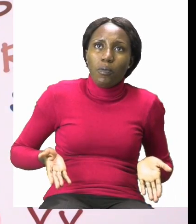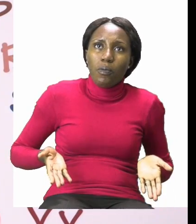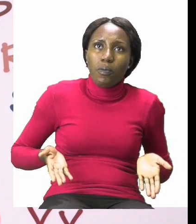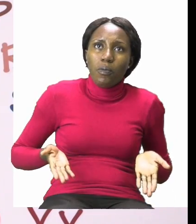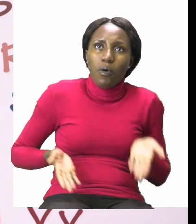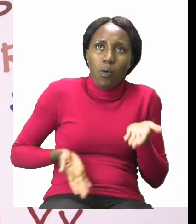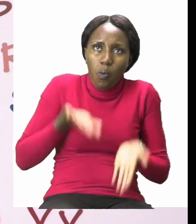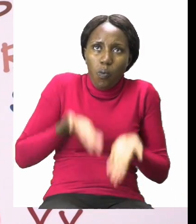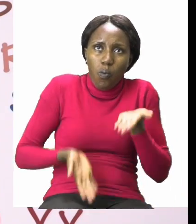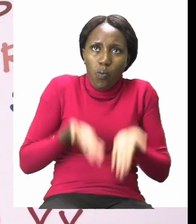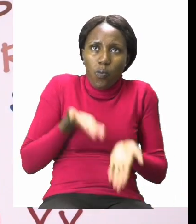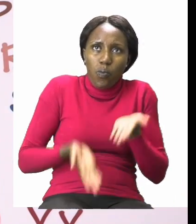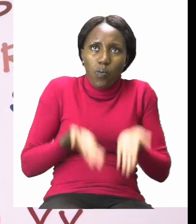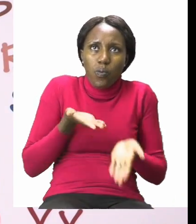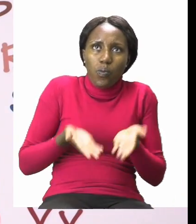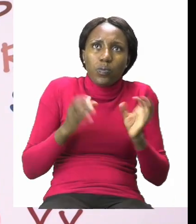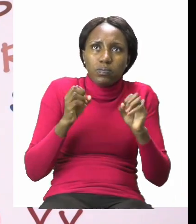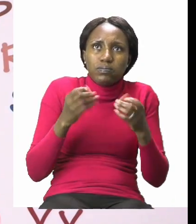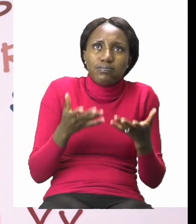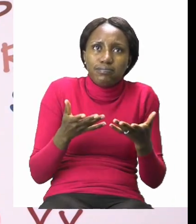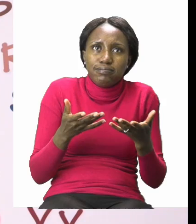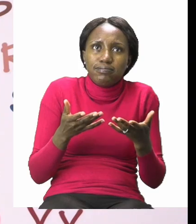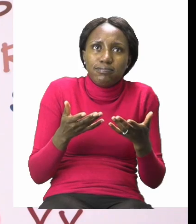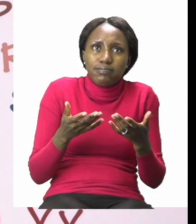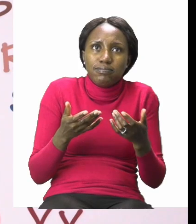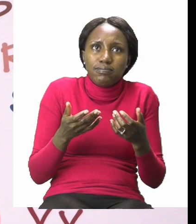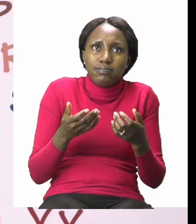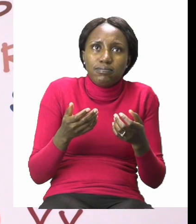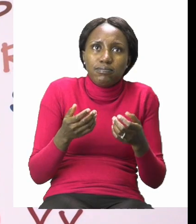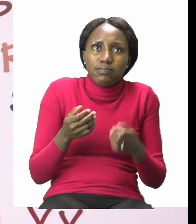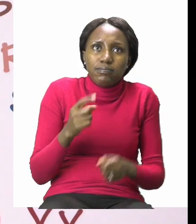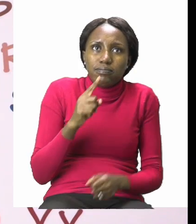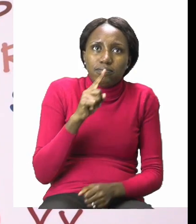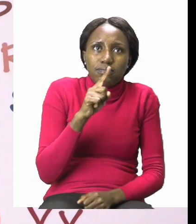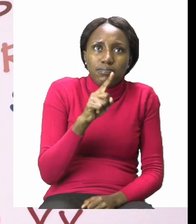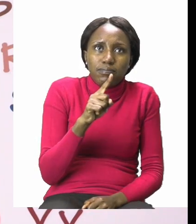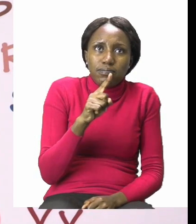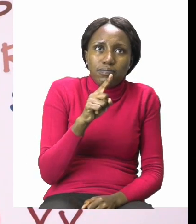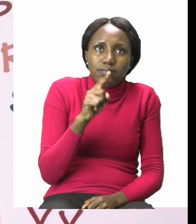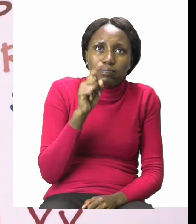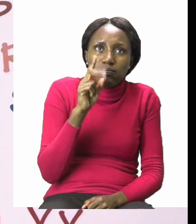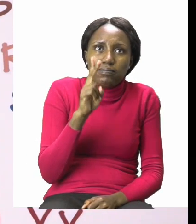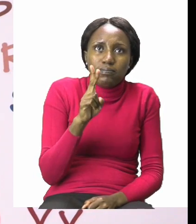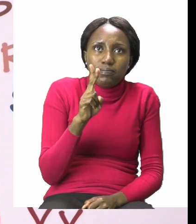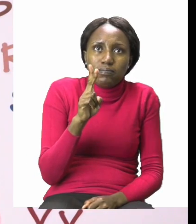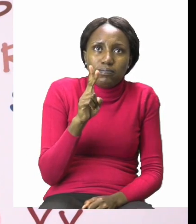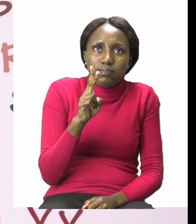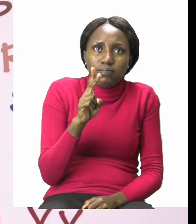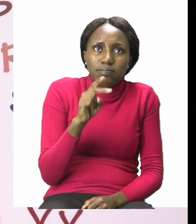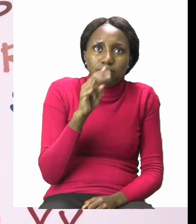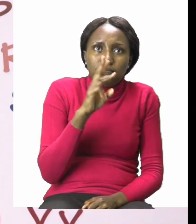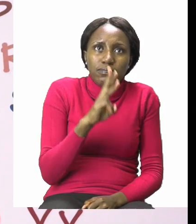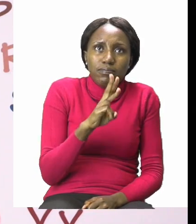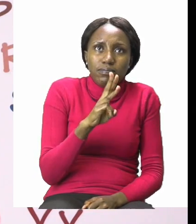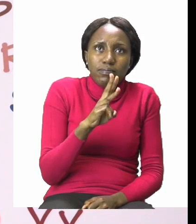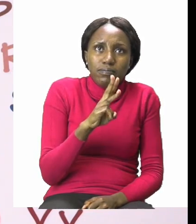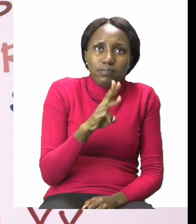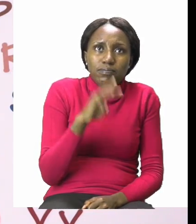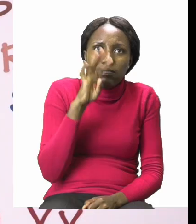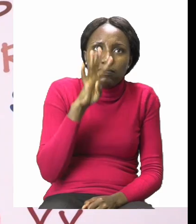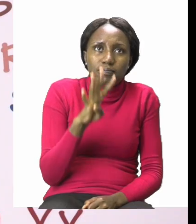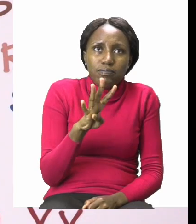how many wheels are on the chair. Let's count. 1, 2,